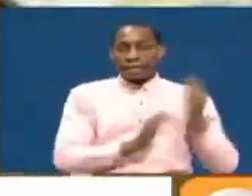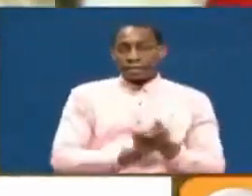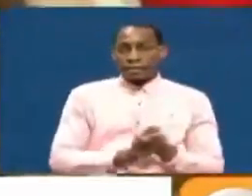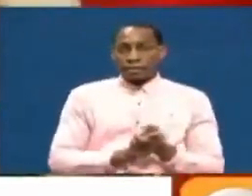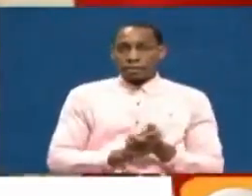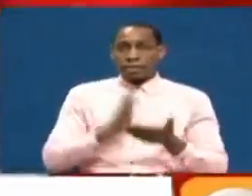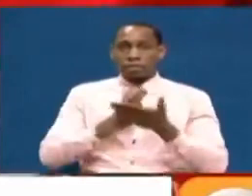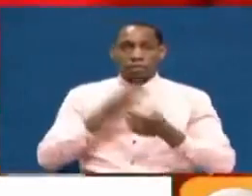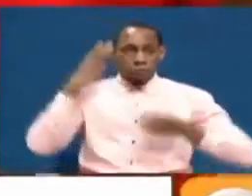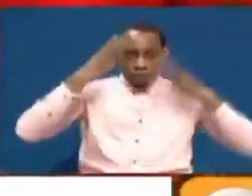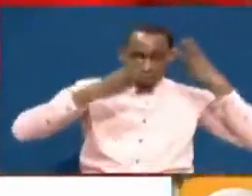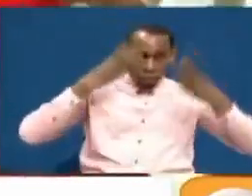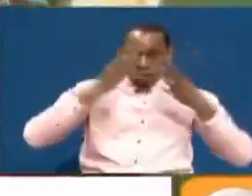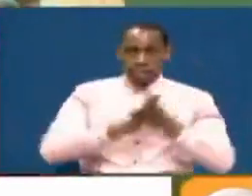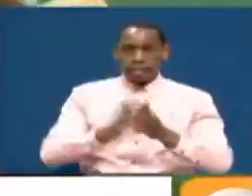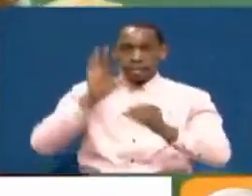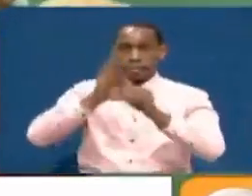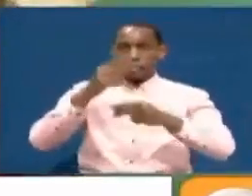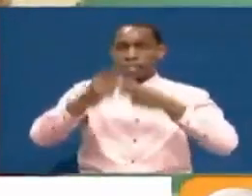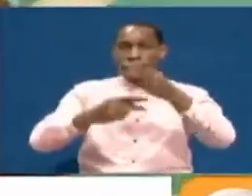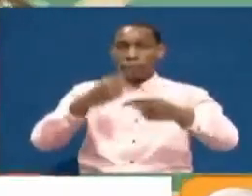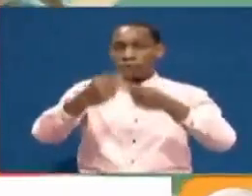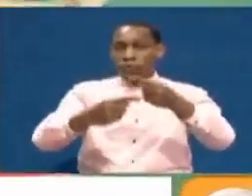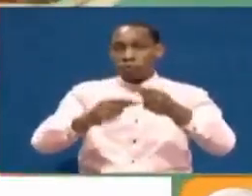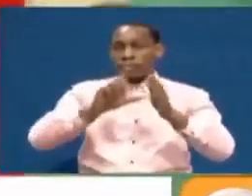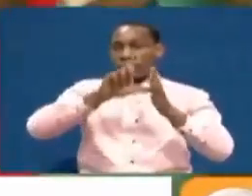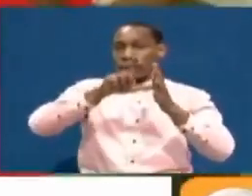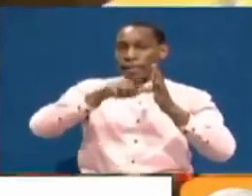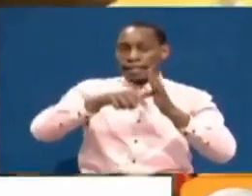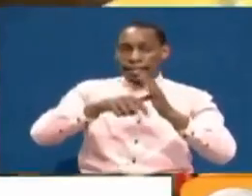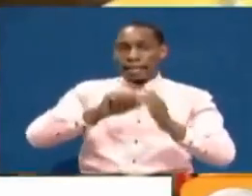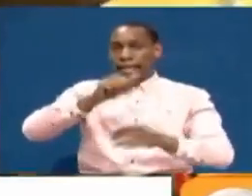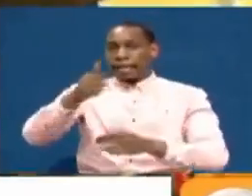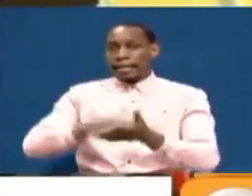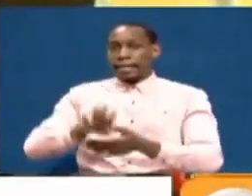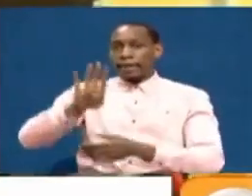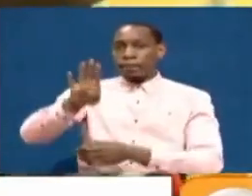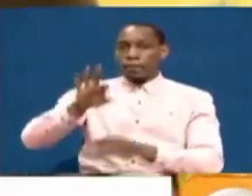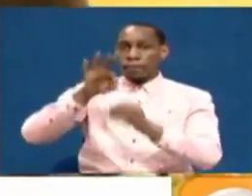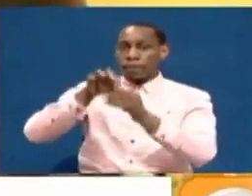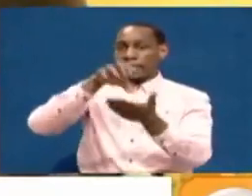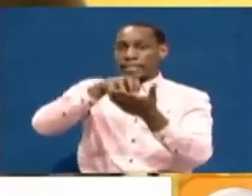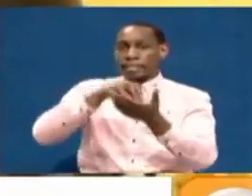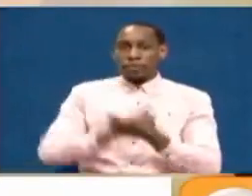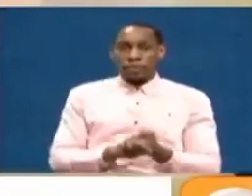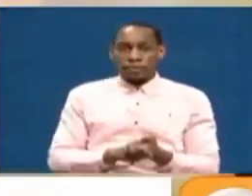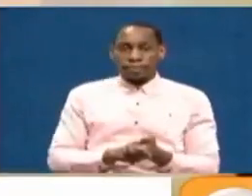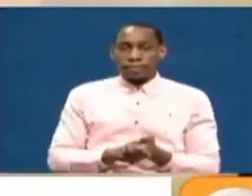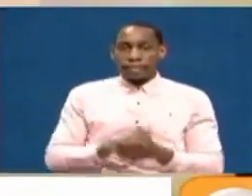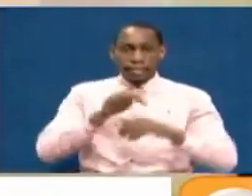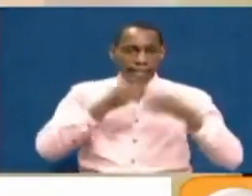Despite the growing tension, the voting process continued later across other four polling stations. In the